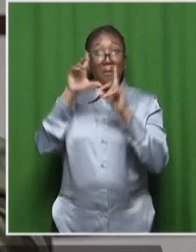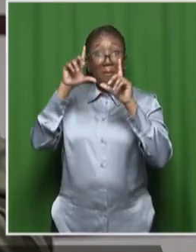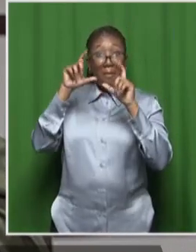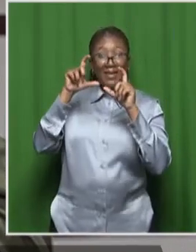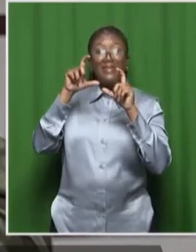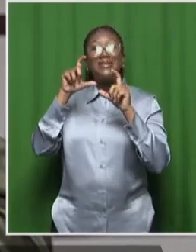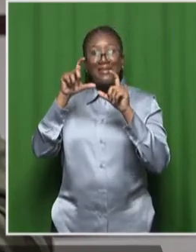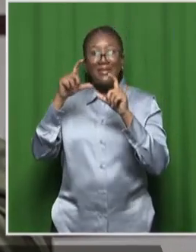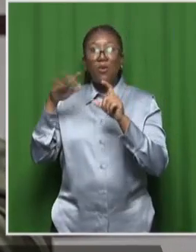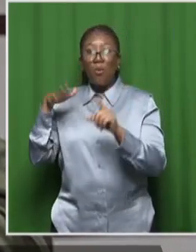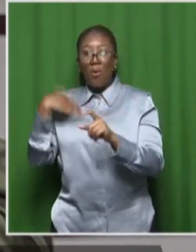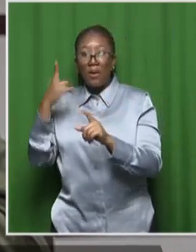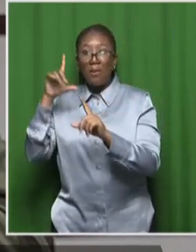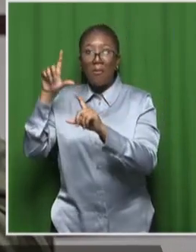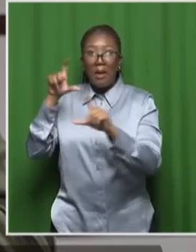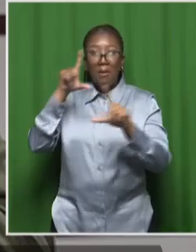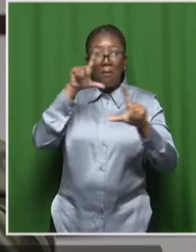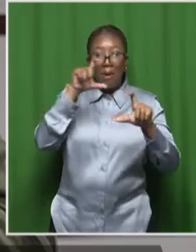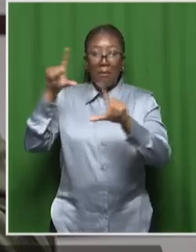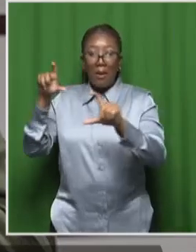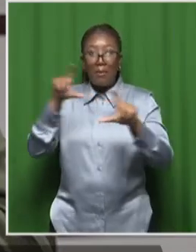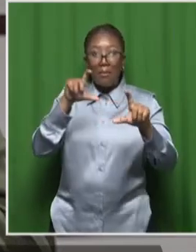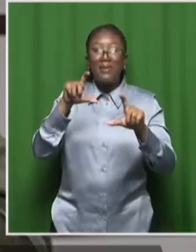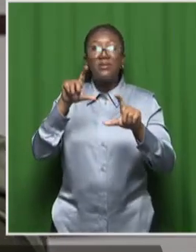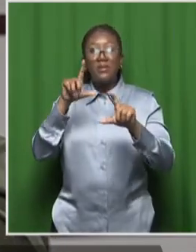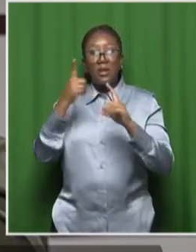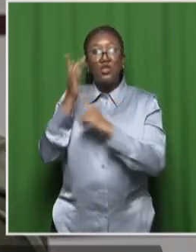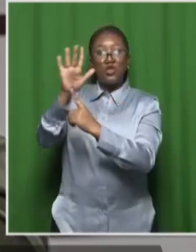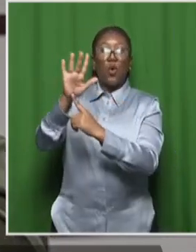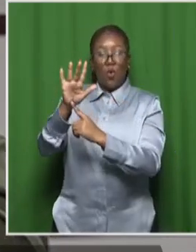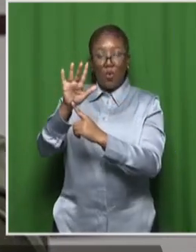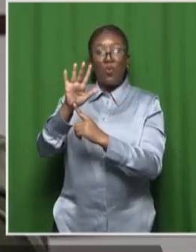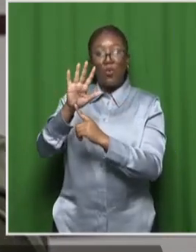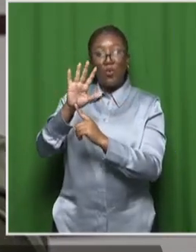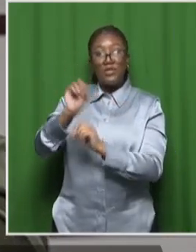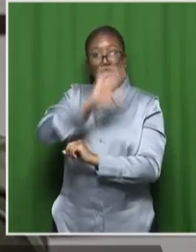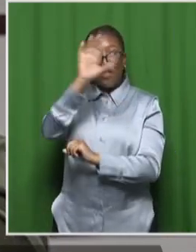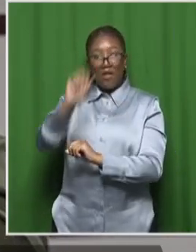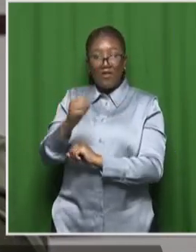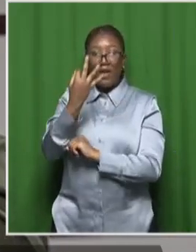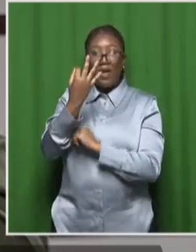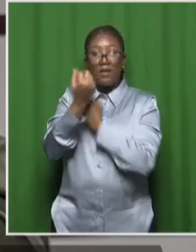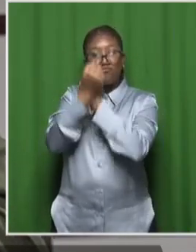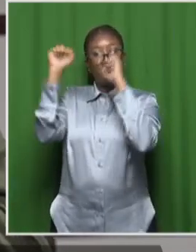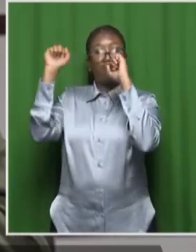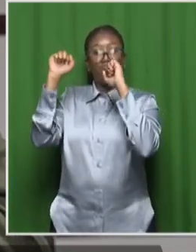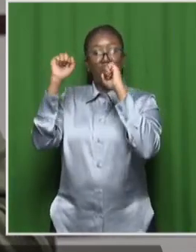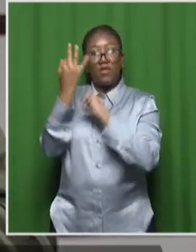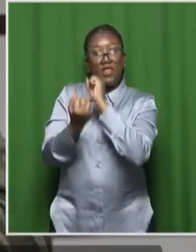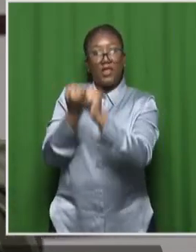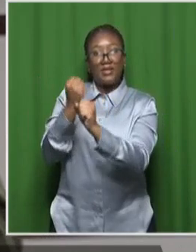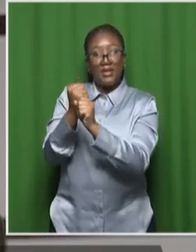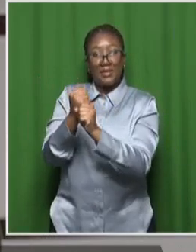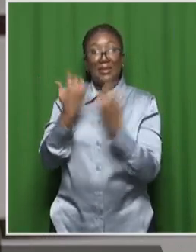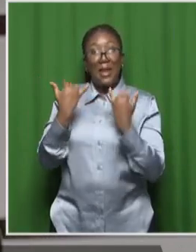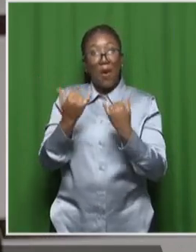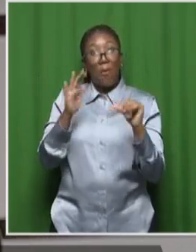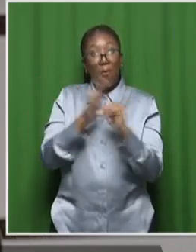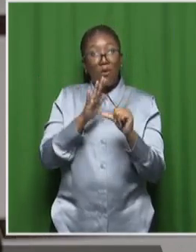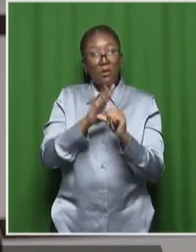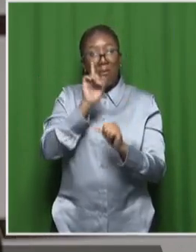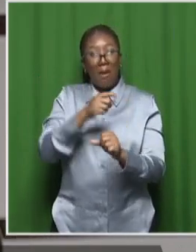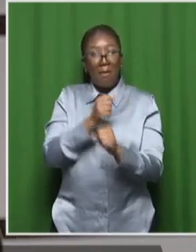mostly highlighting key moments in our 30 years of democracy. But I had to be very strict in how I